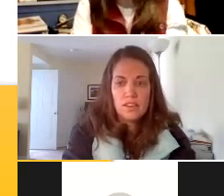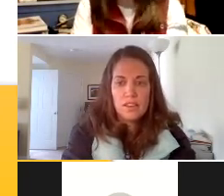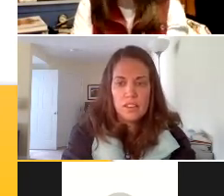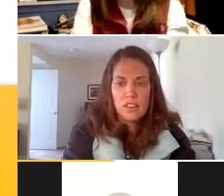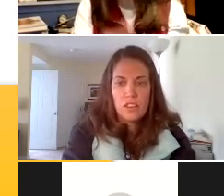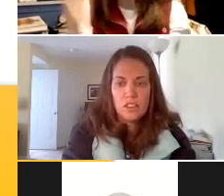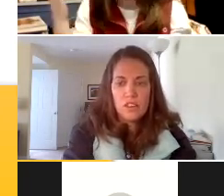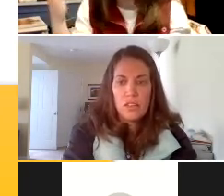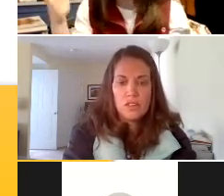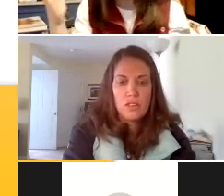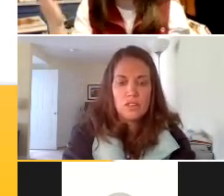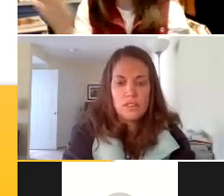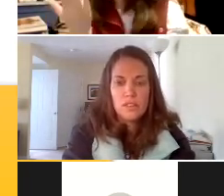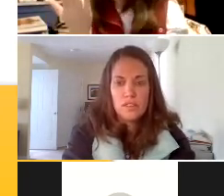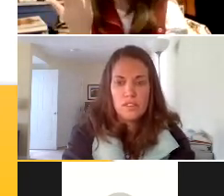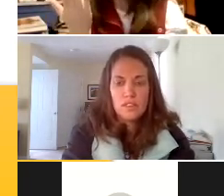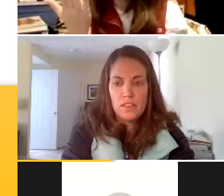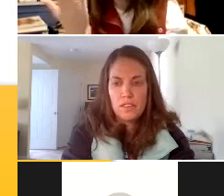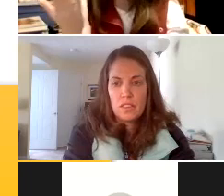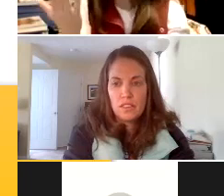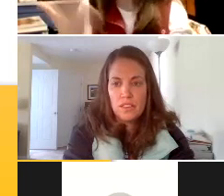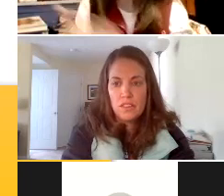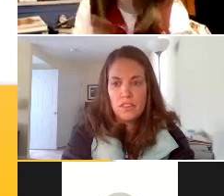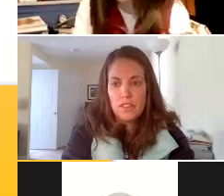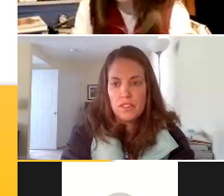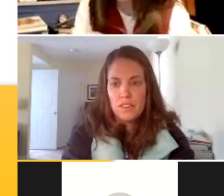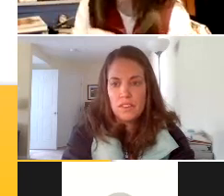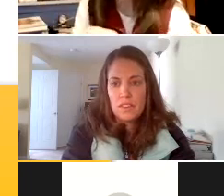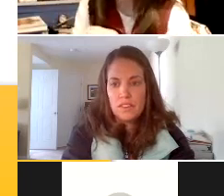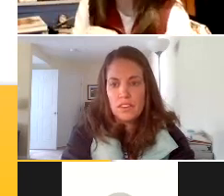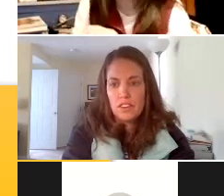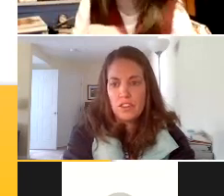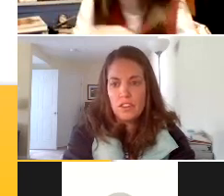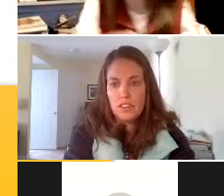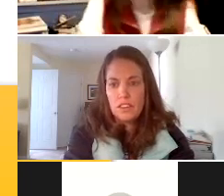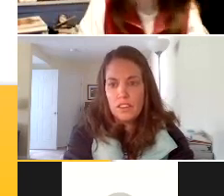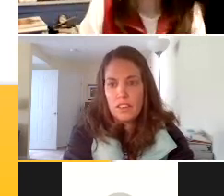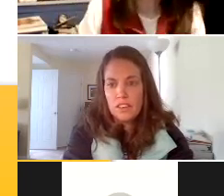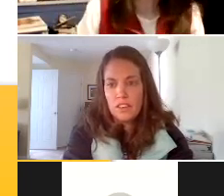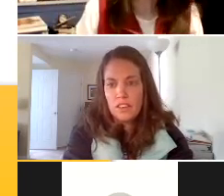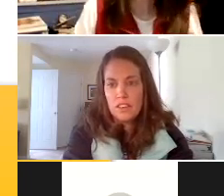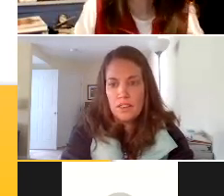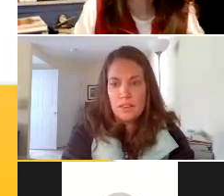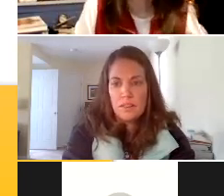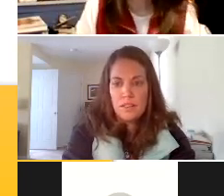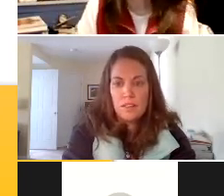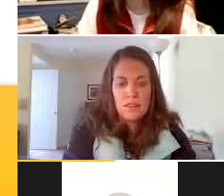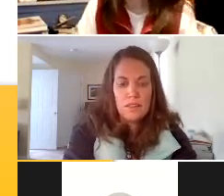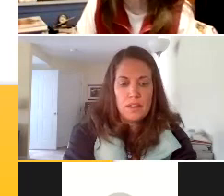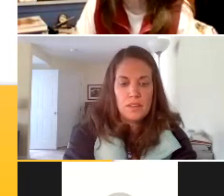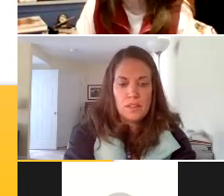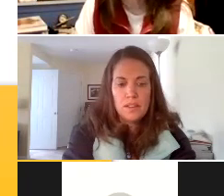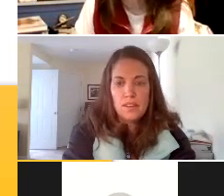so interpretation, regard, attention, gaining meaning is interpretation. Perfect. Thank you so